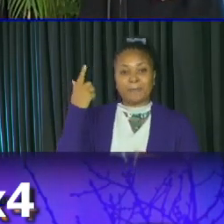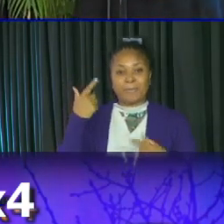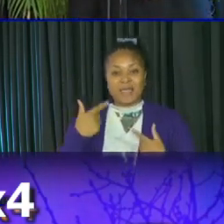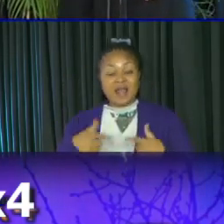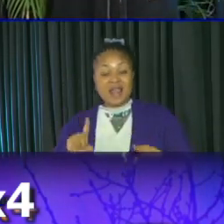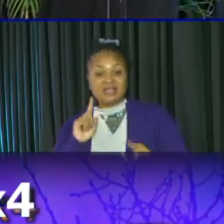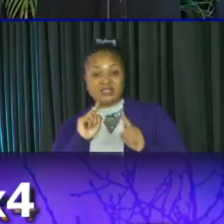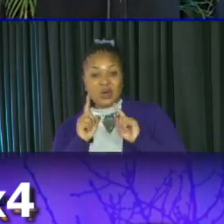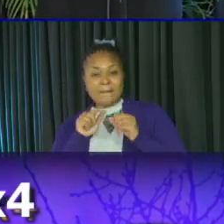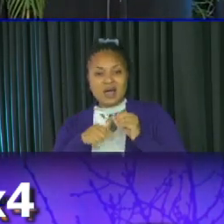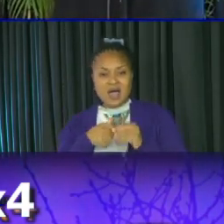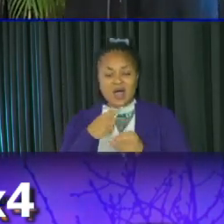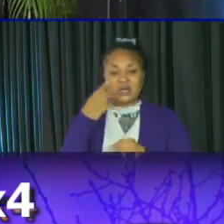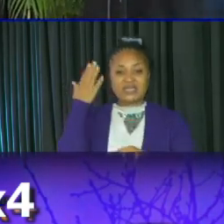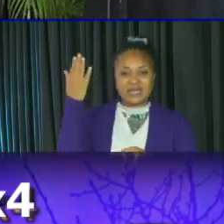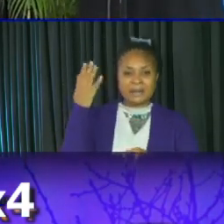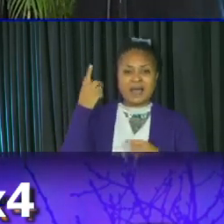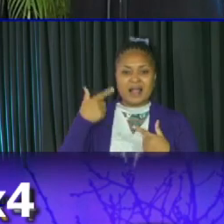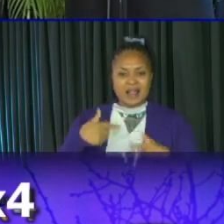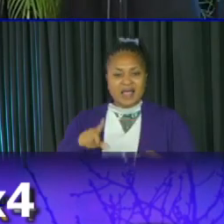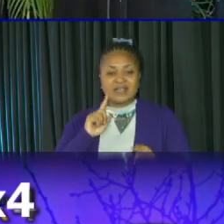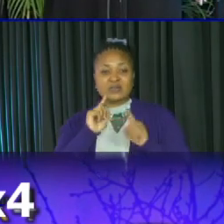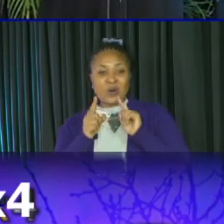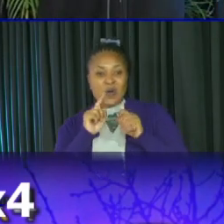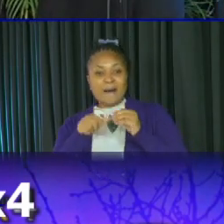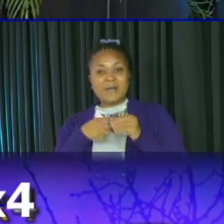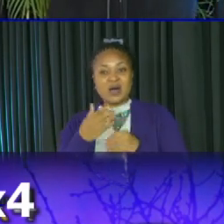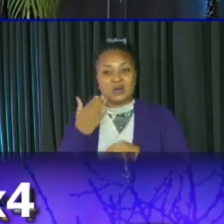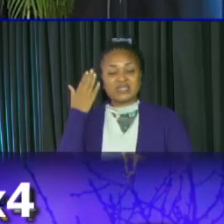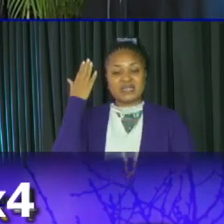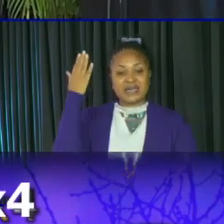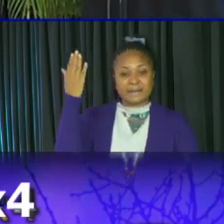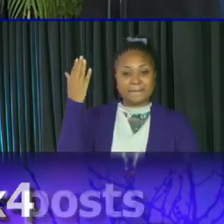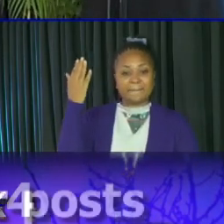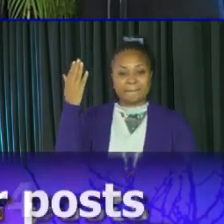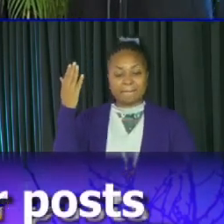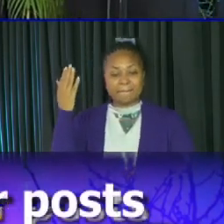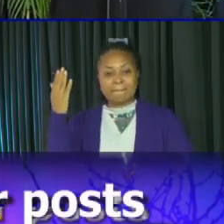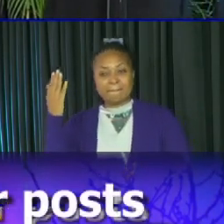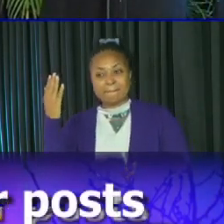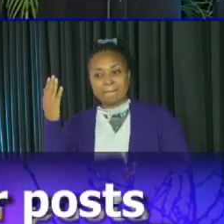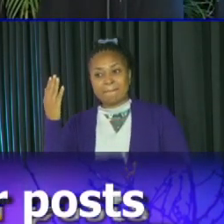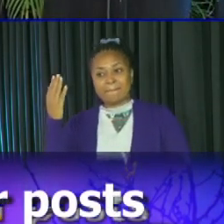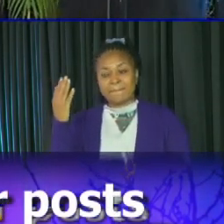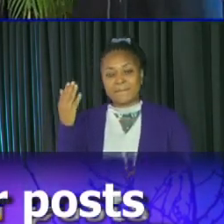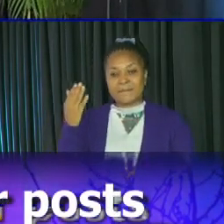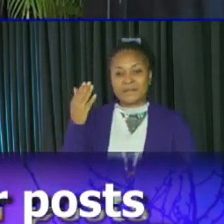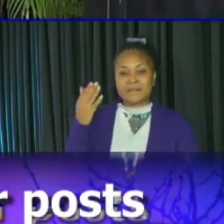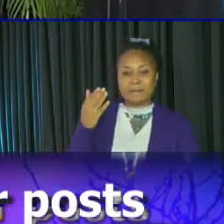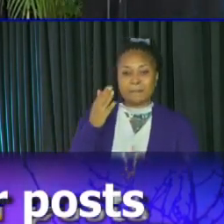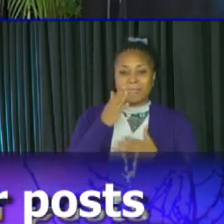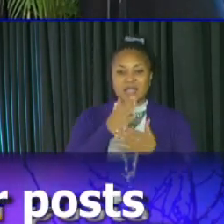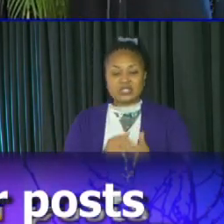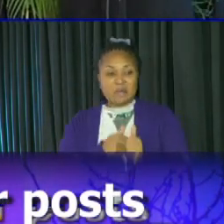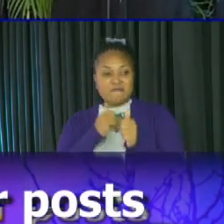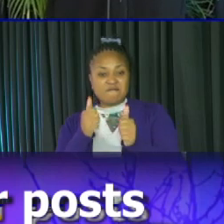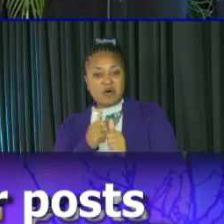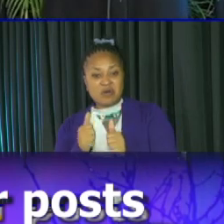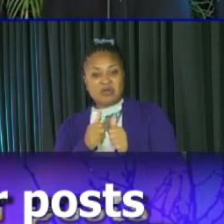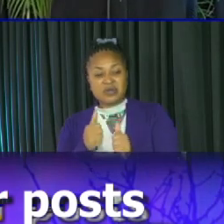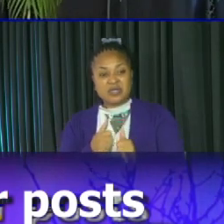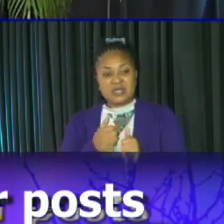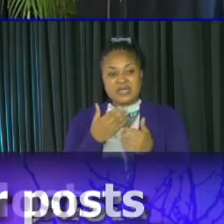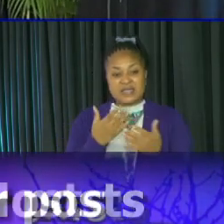talk about Him. Let's talk about Him. Some follow all the